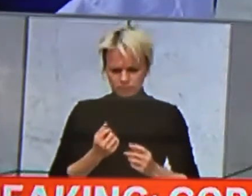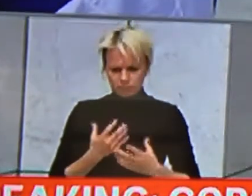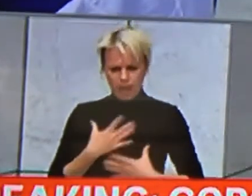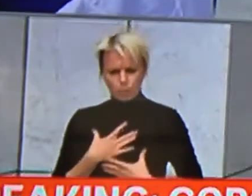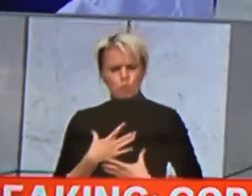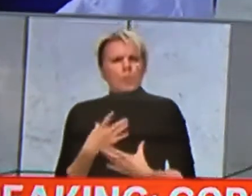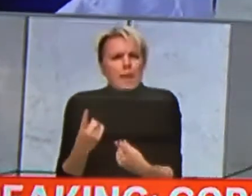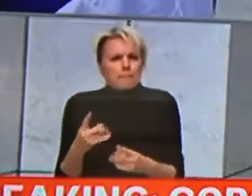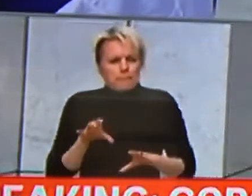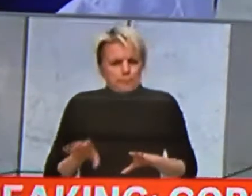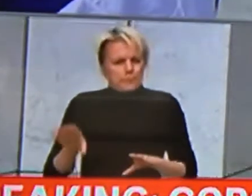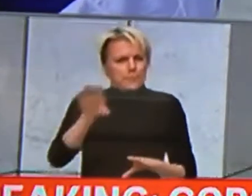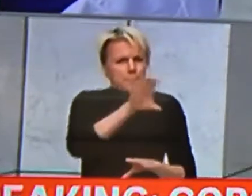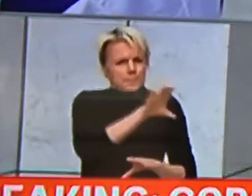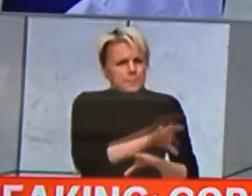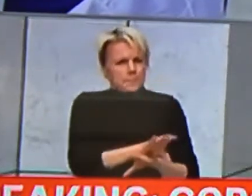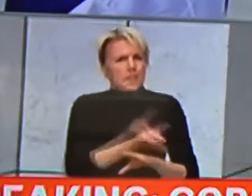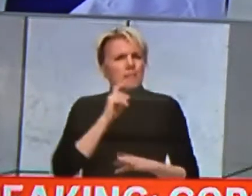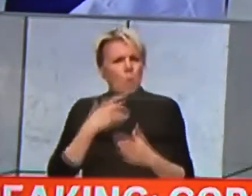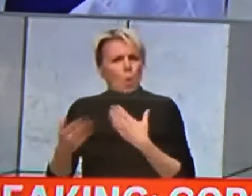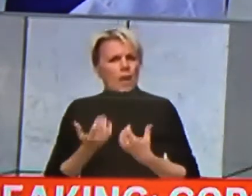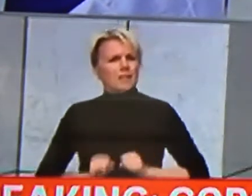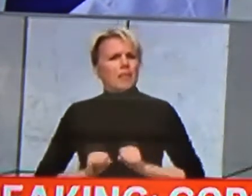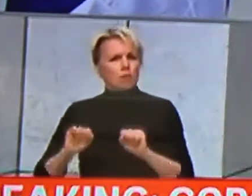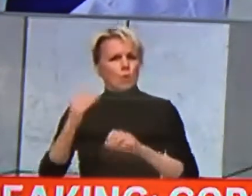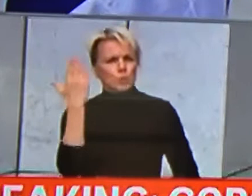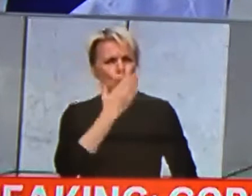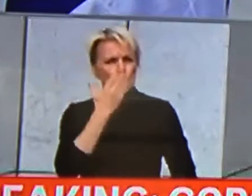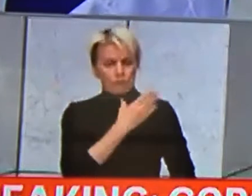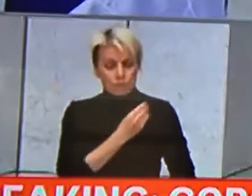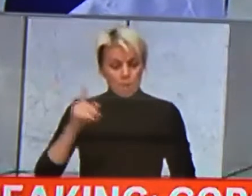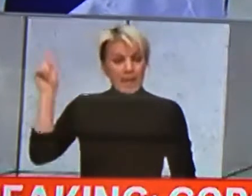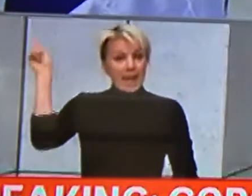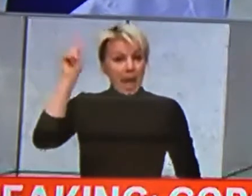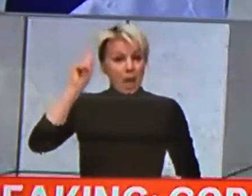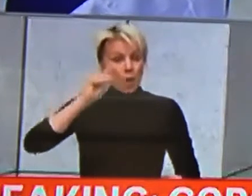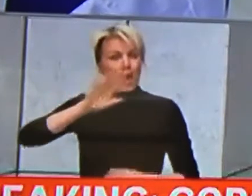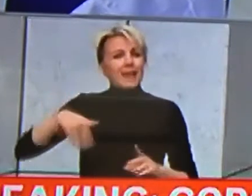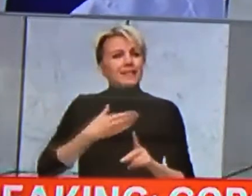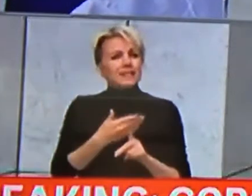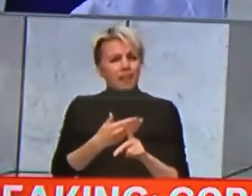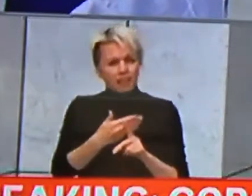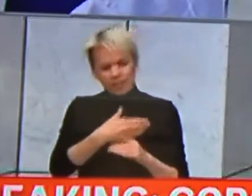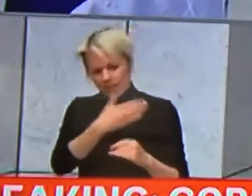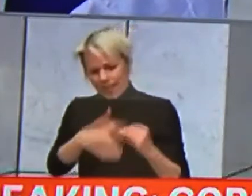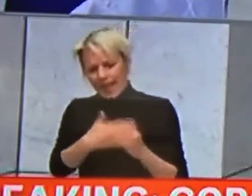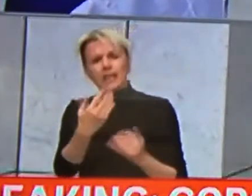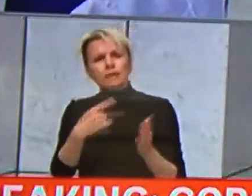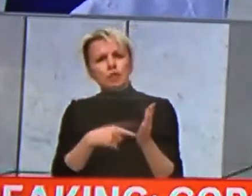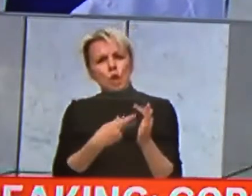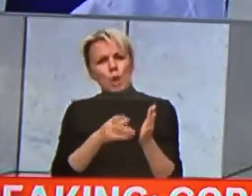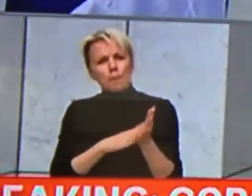arrangements directly with those schools between now and the end of term. I mean, term finishes at the end of next week